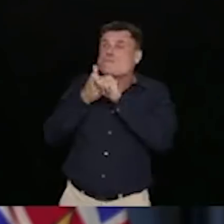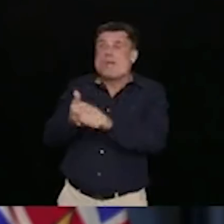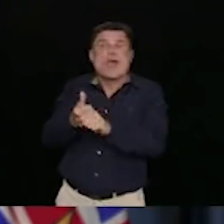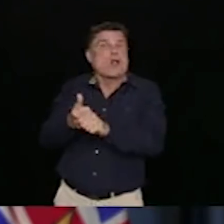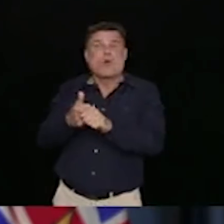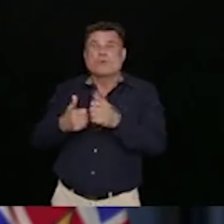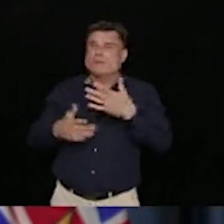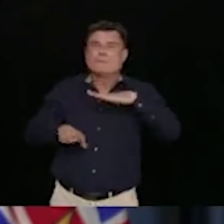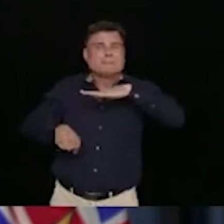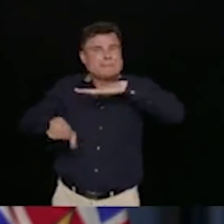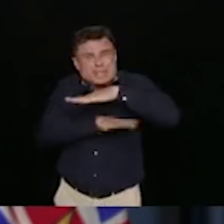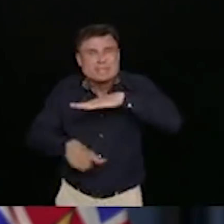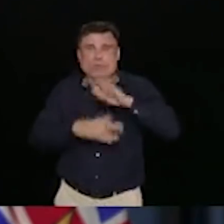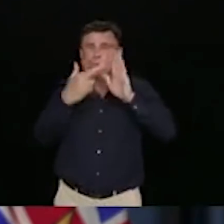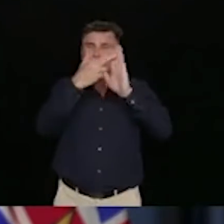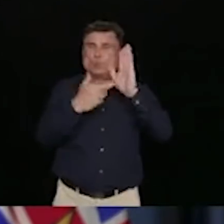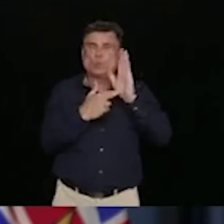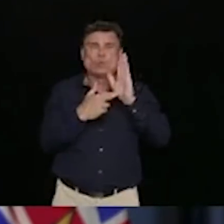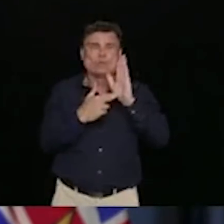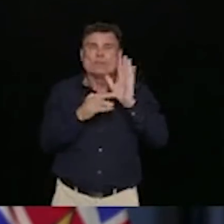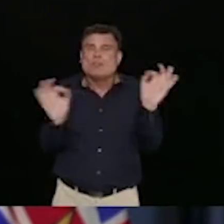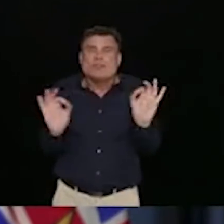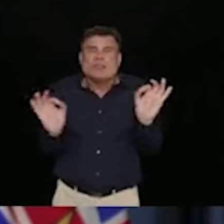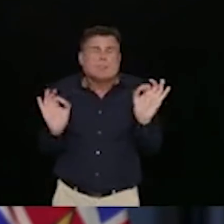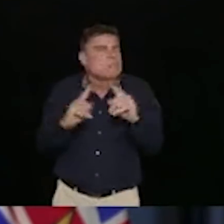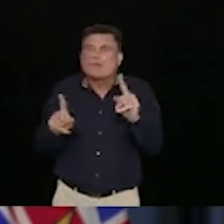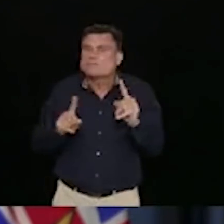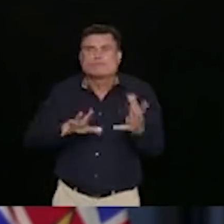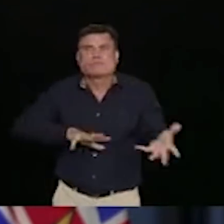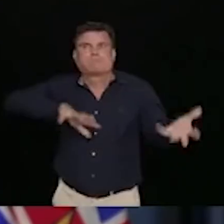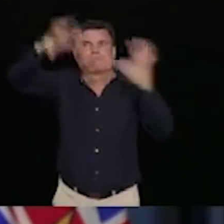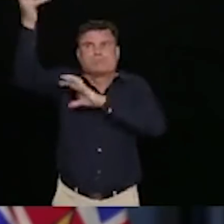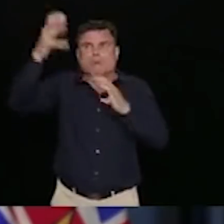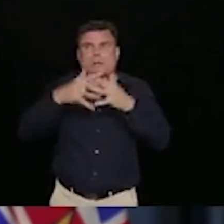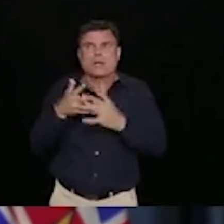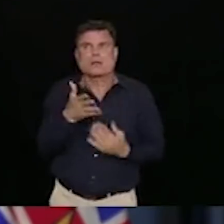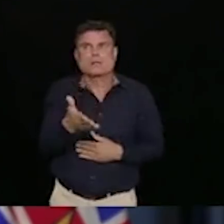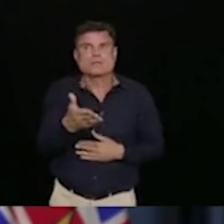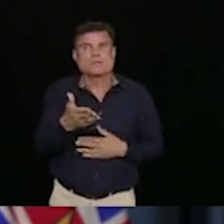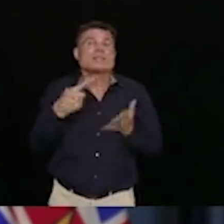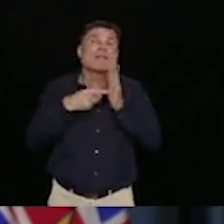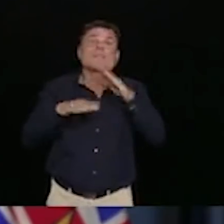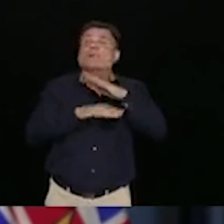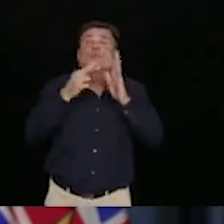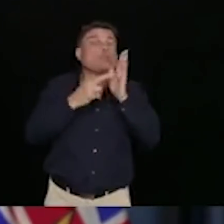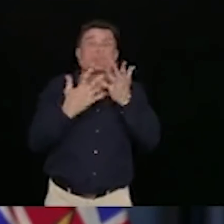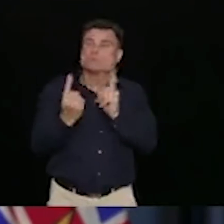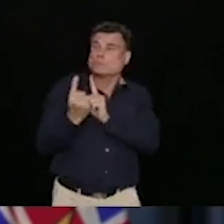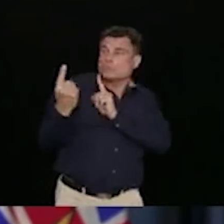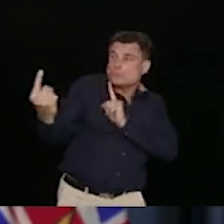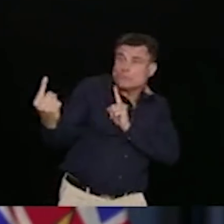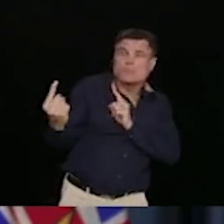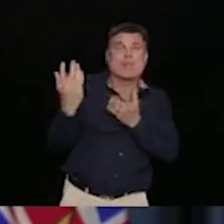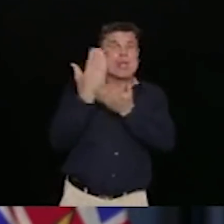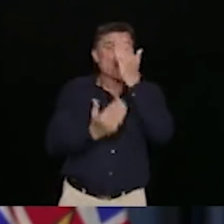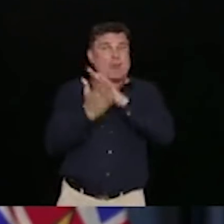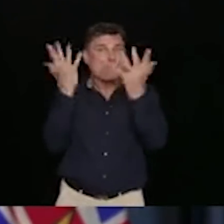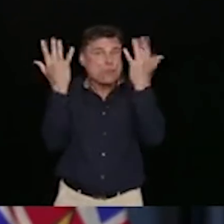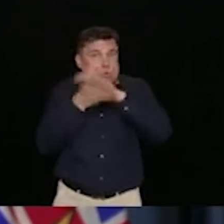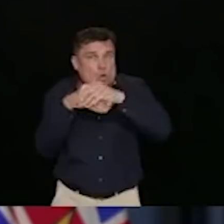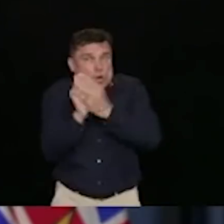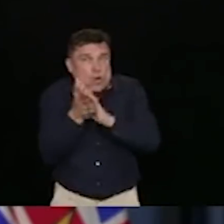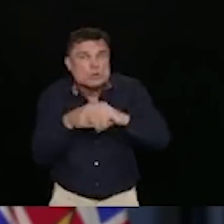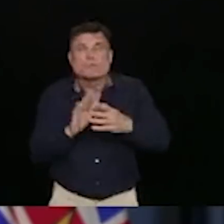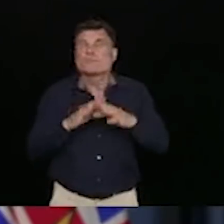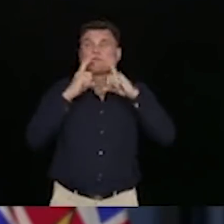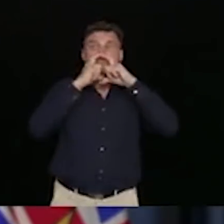guidelines. Too many faces, get a bigger space. Wash your hands. Physical distancing. Wear a mask if you can't